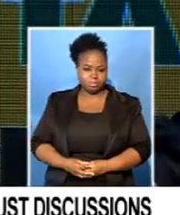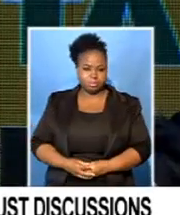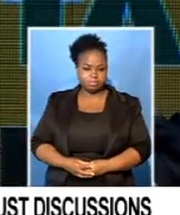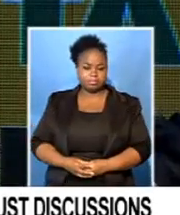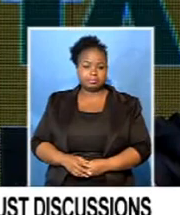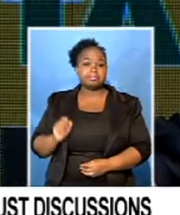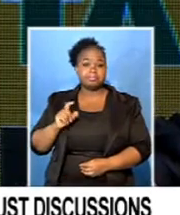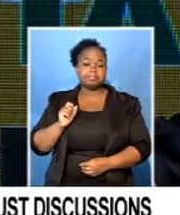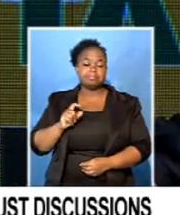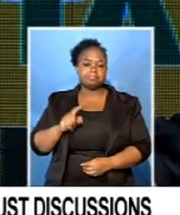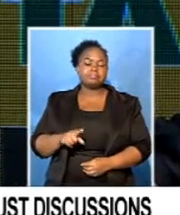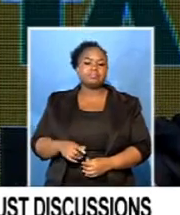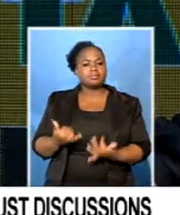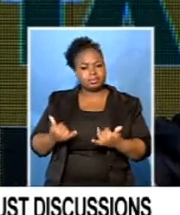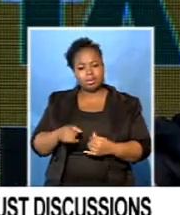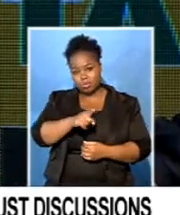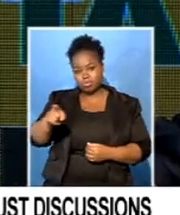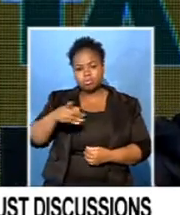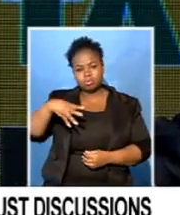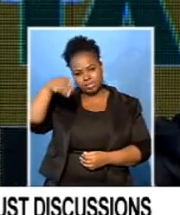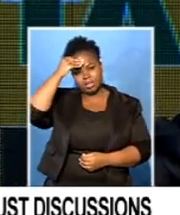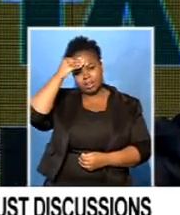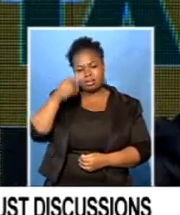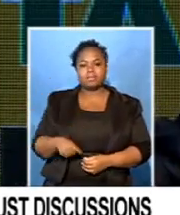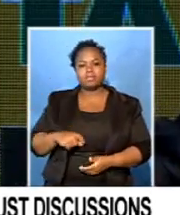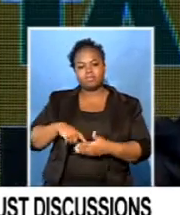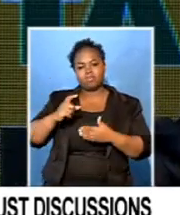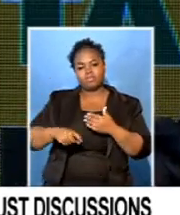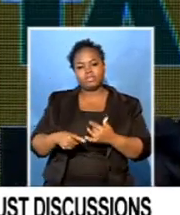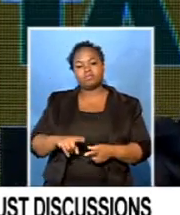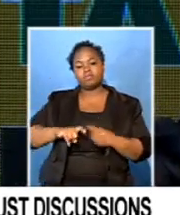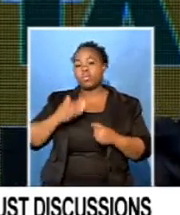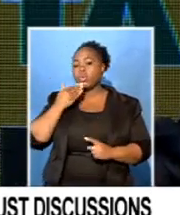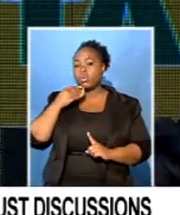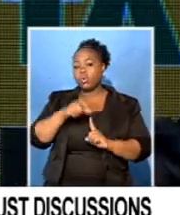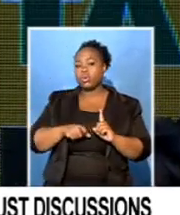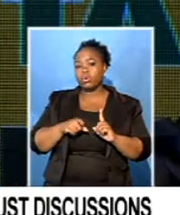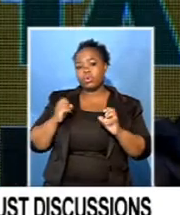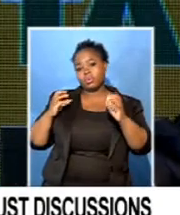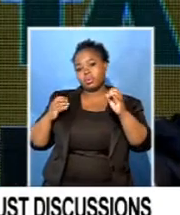This is a lesson to this conference from our beloved leader,